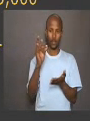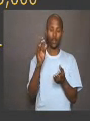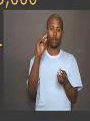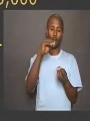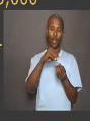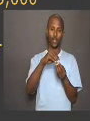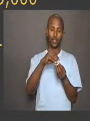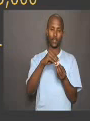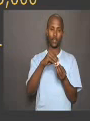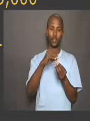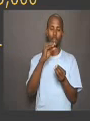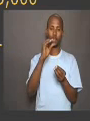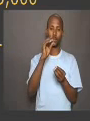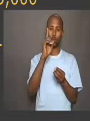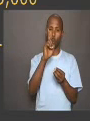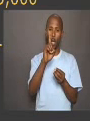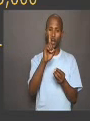16,800 plus